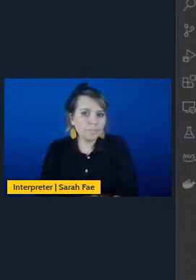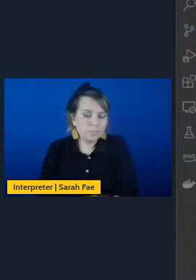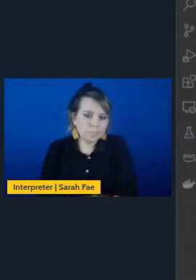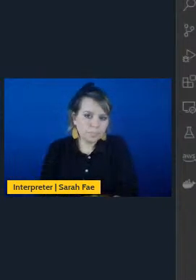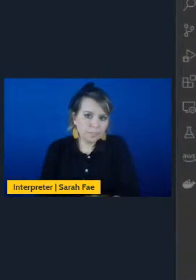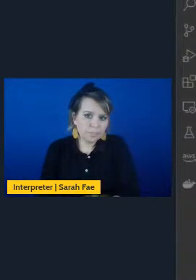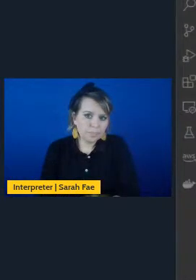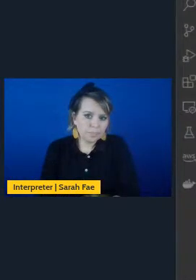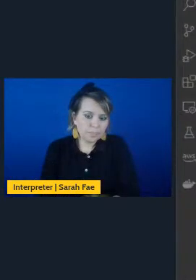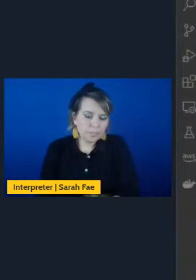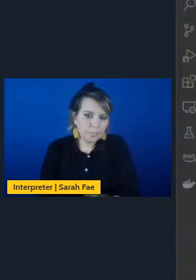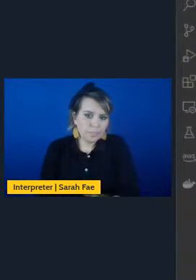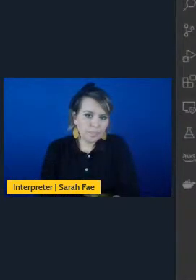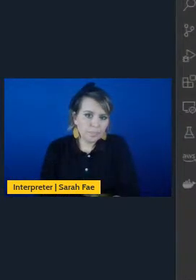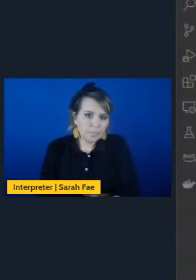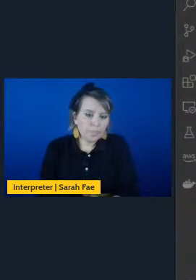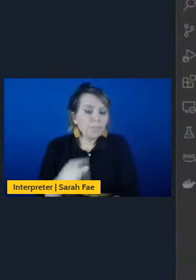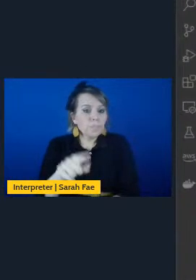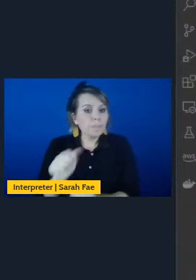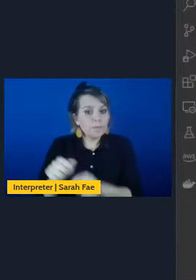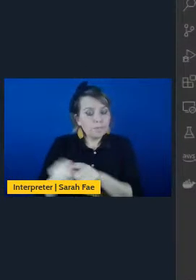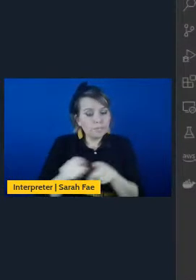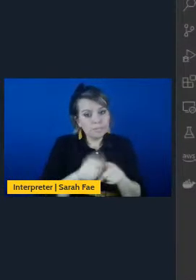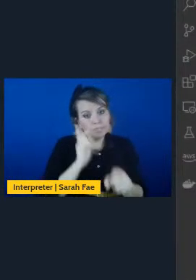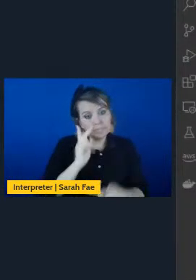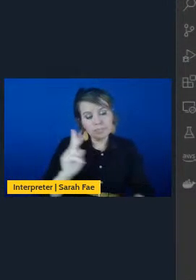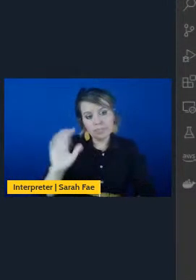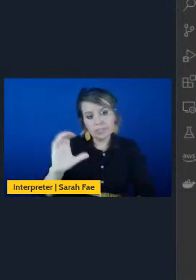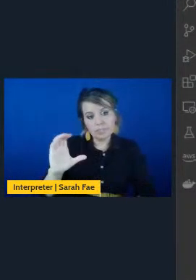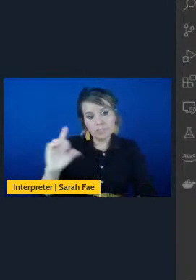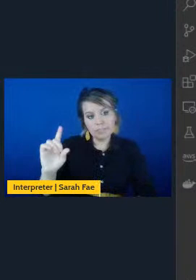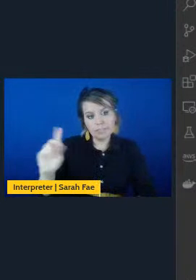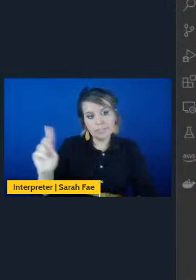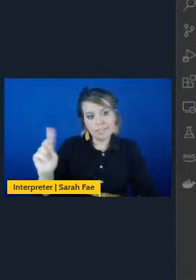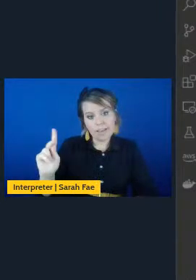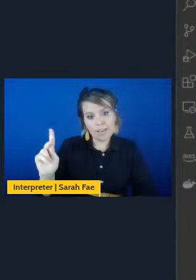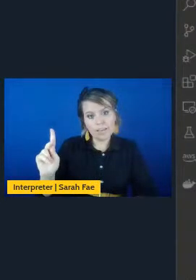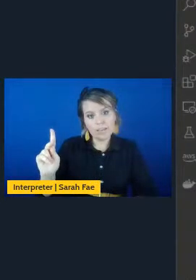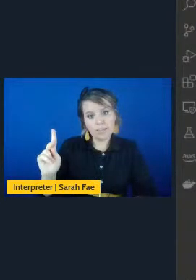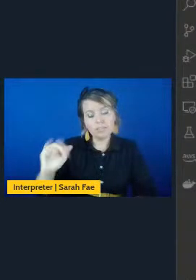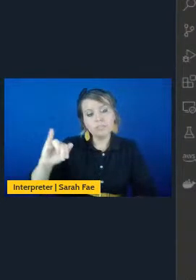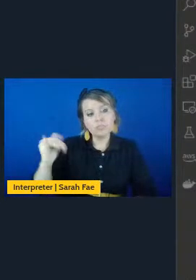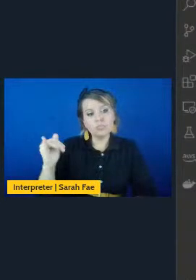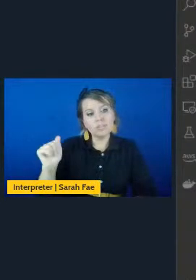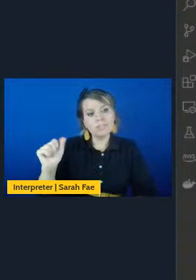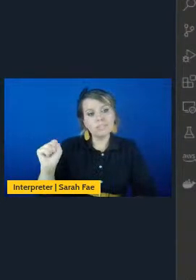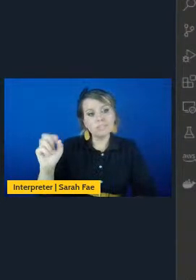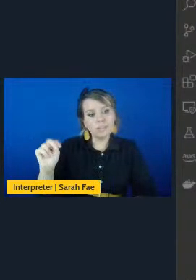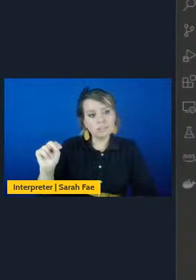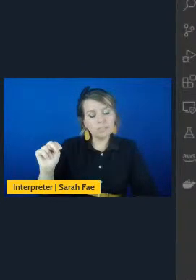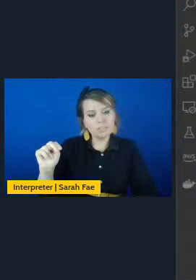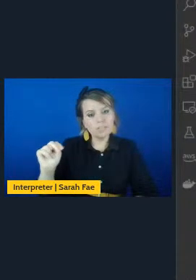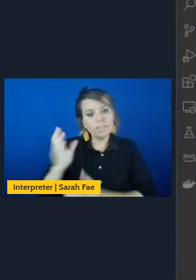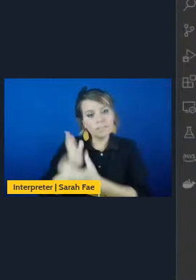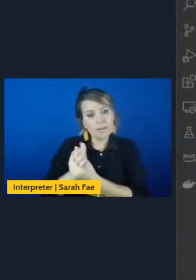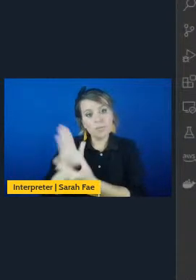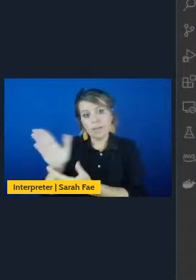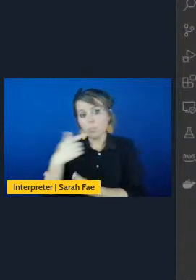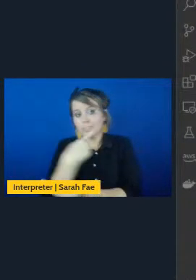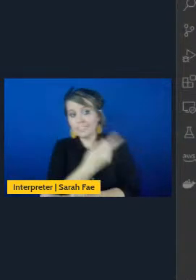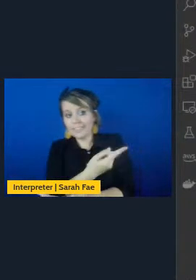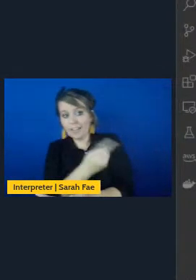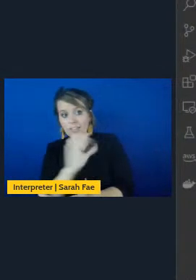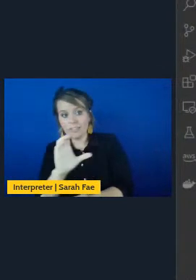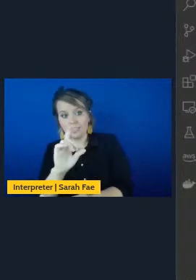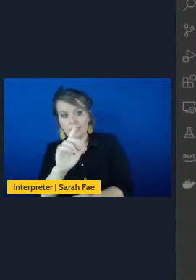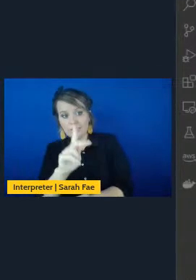You can also see the cdk.json file, which actually tells the AWS CDK toolkit how to run